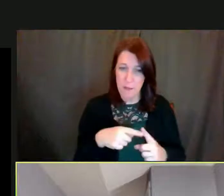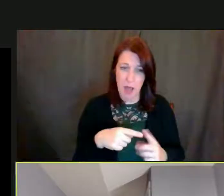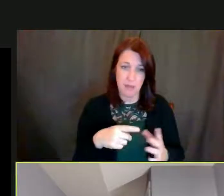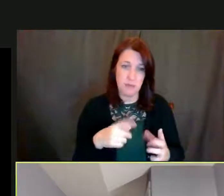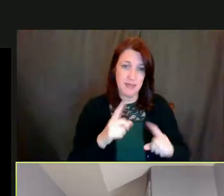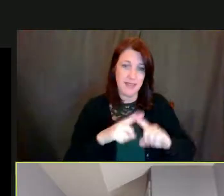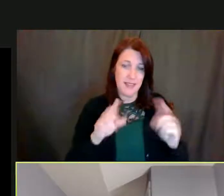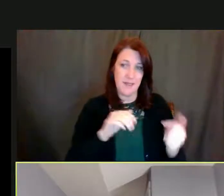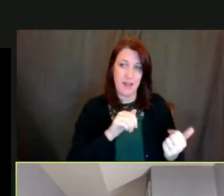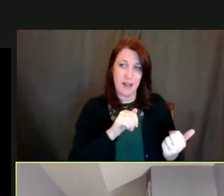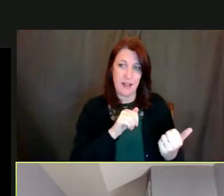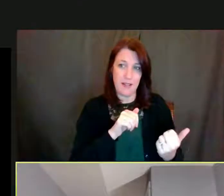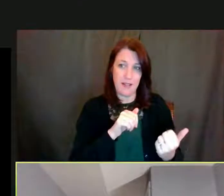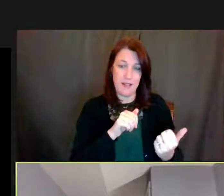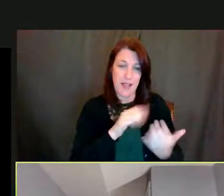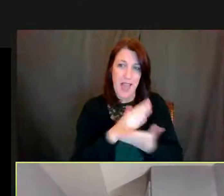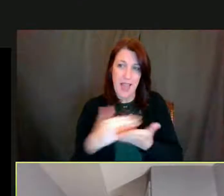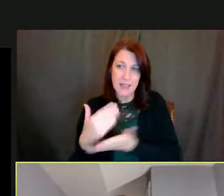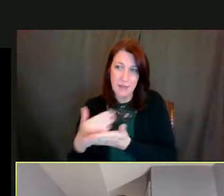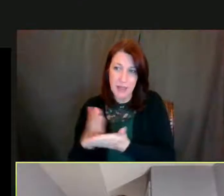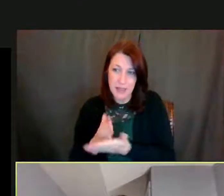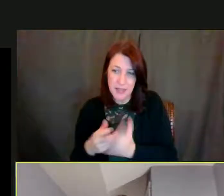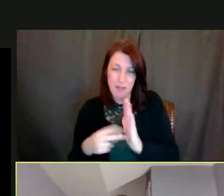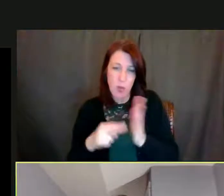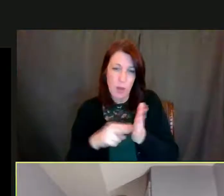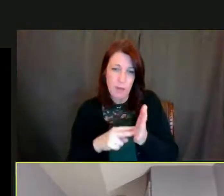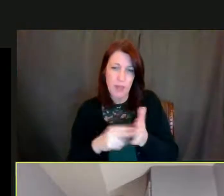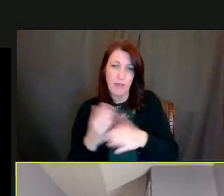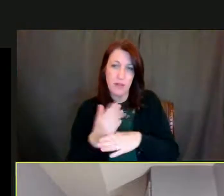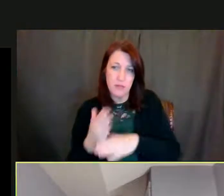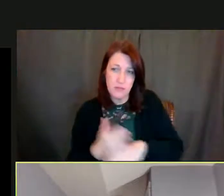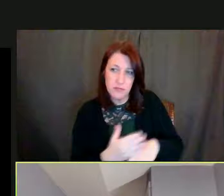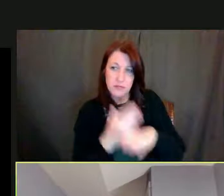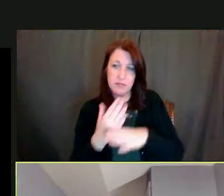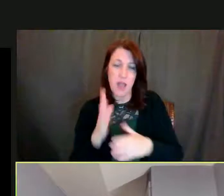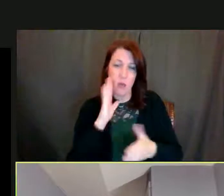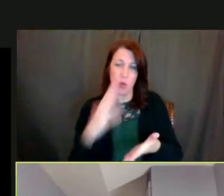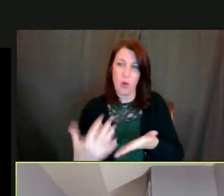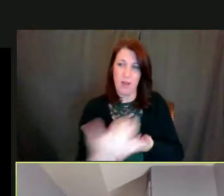different aspects of data management and sharing costs. And we, intend to collect that.